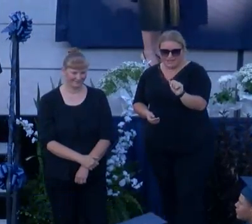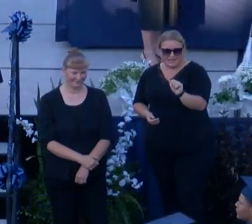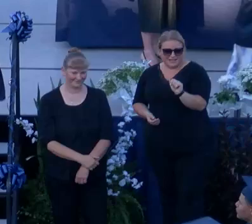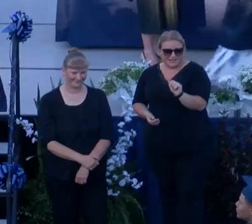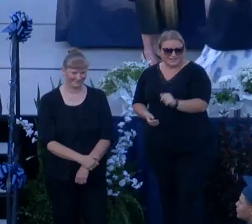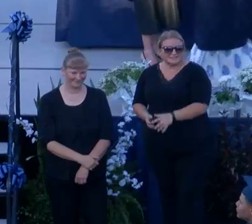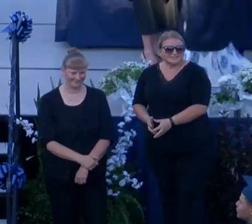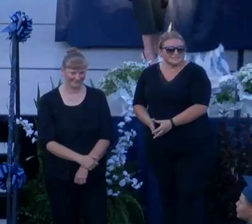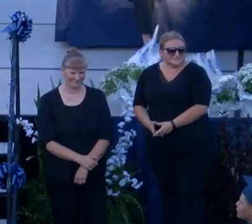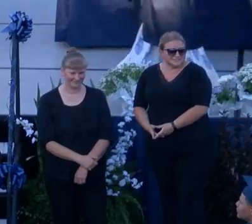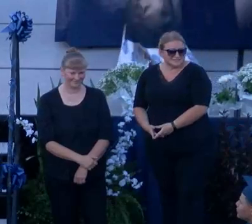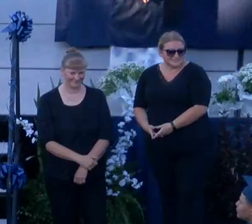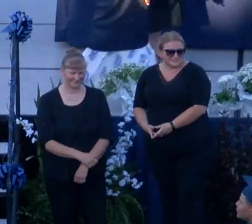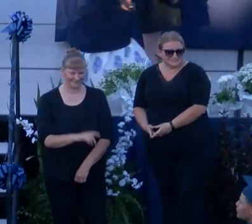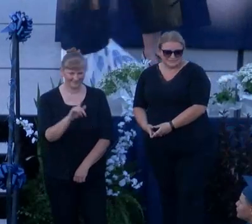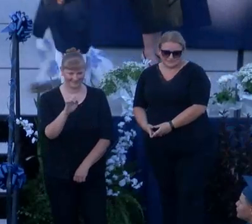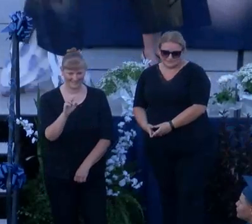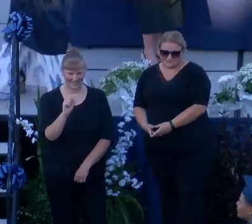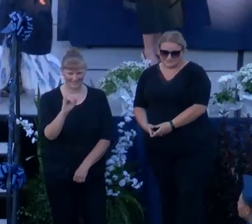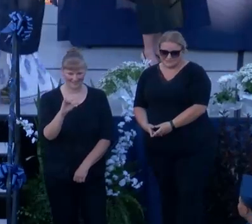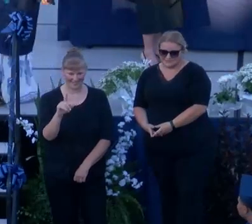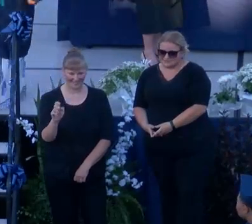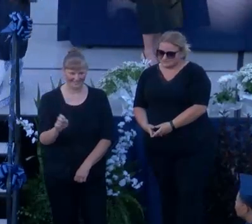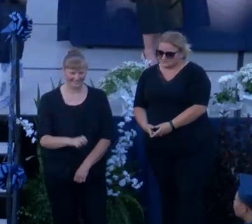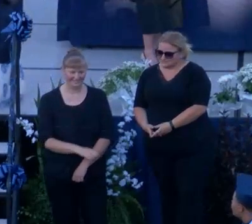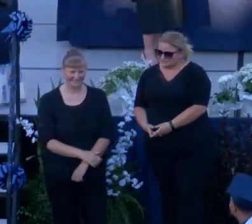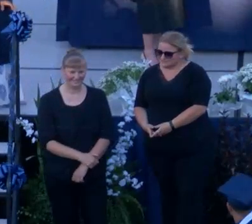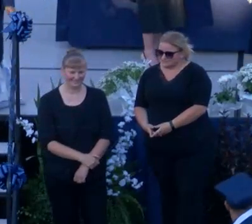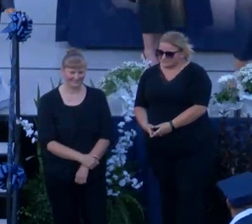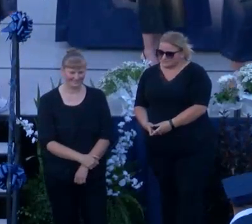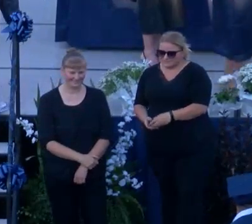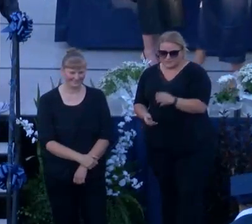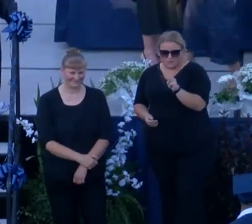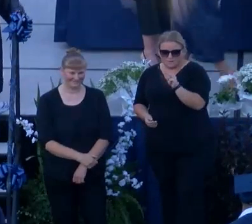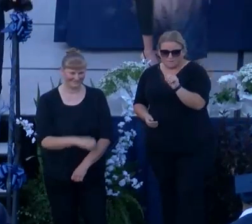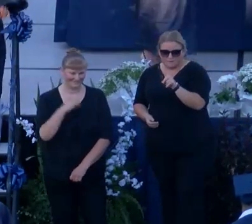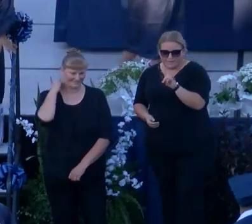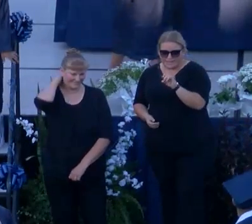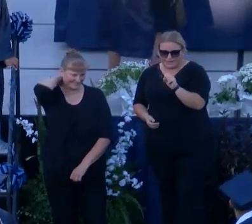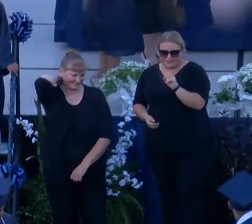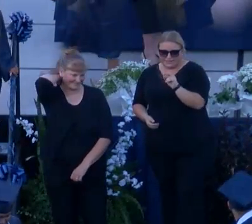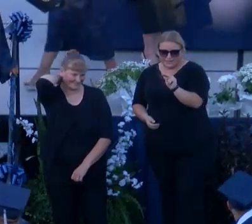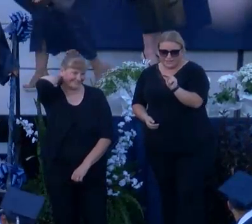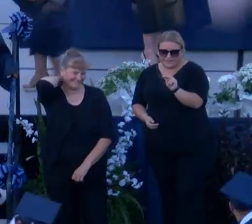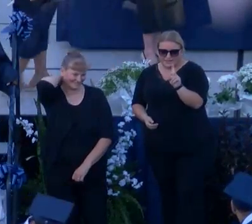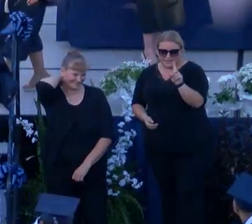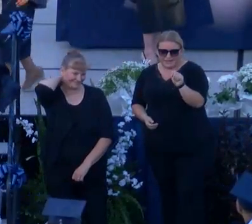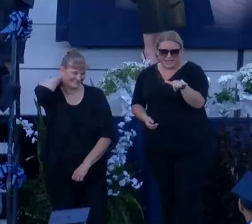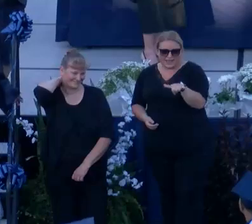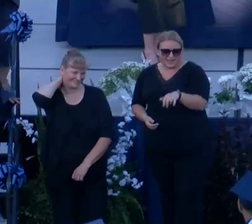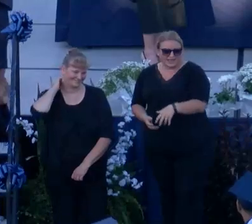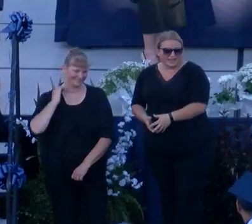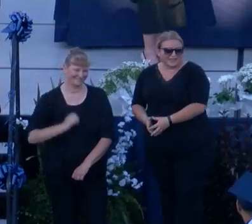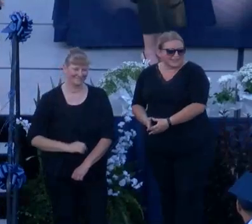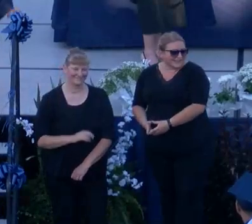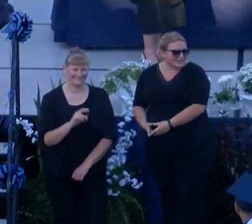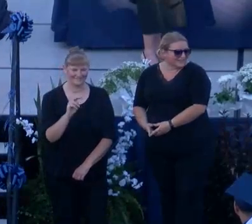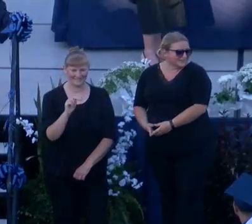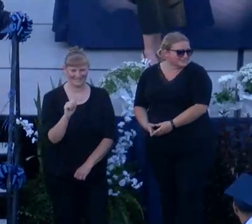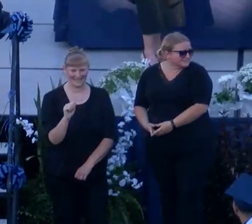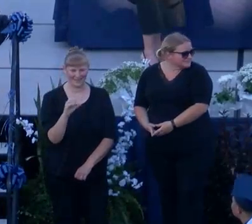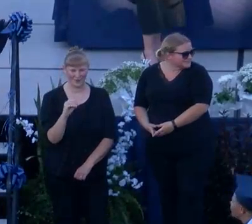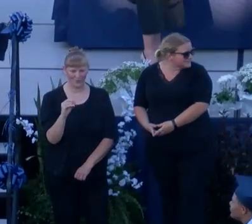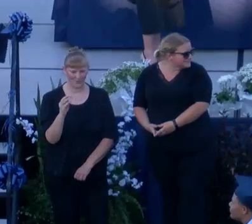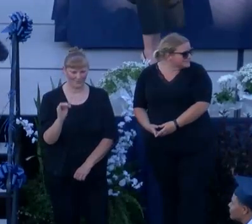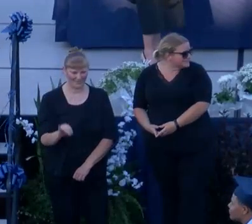Vasquez. Leslie Galvez. Madison Day. Noemi